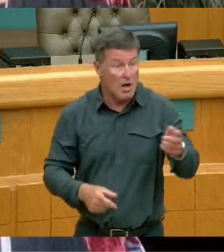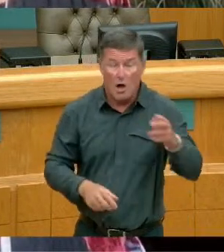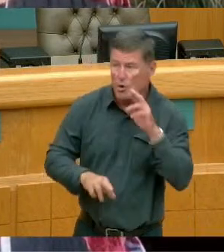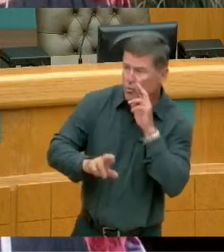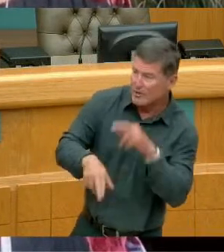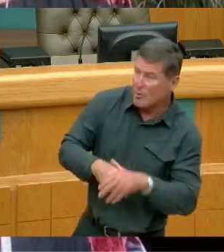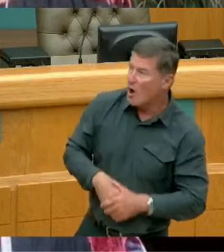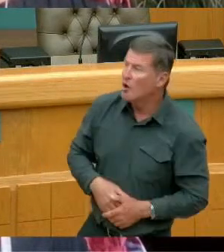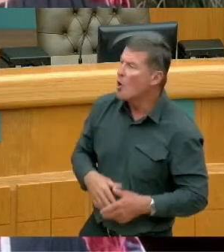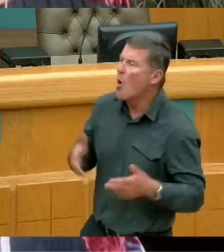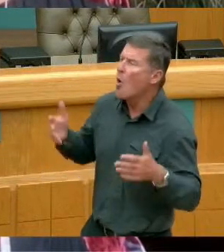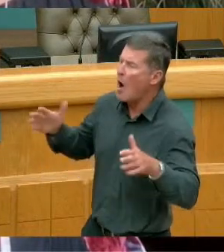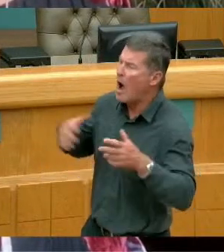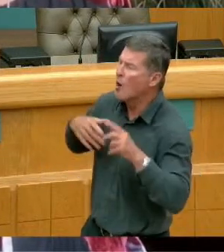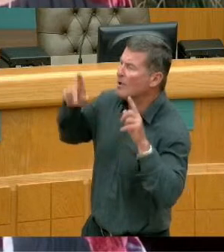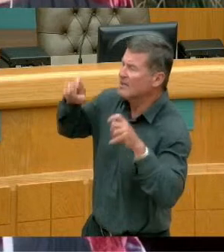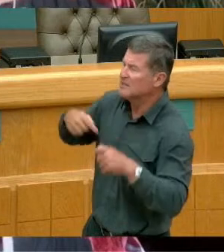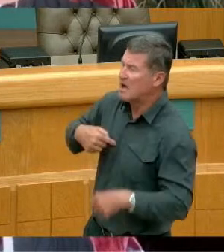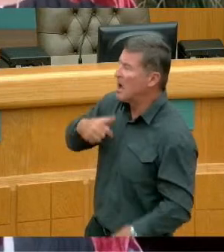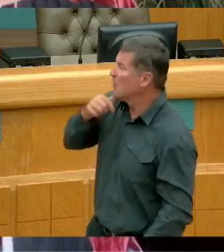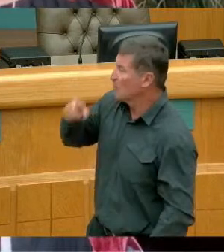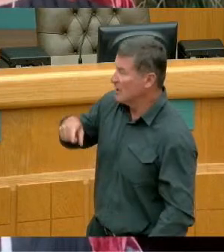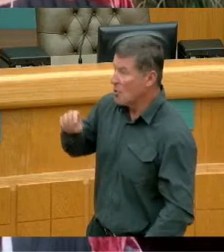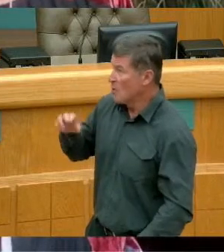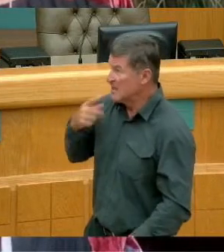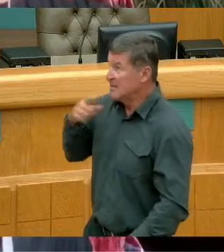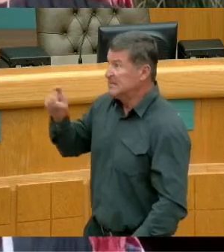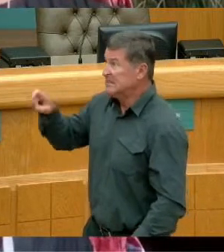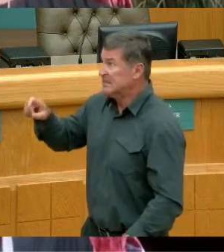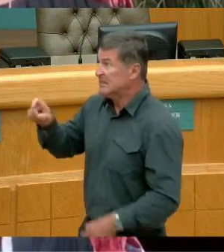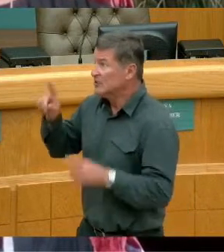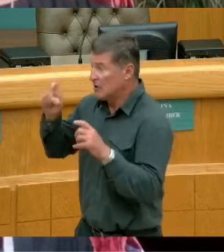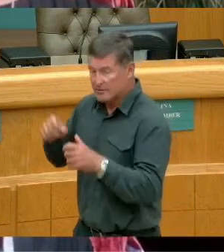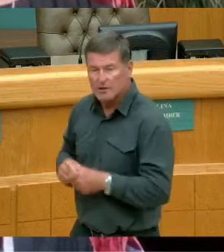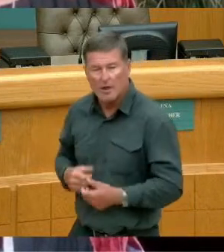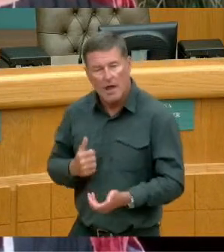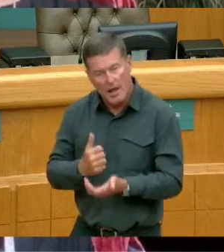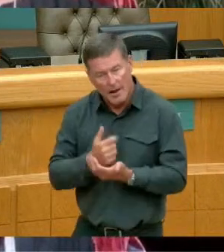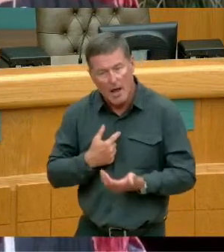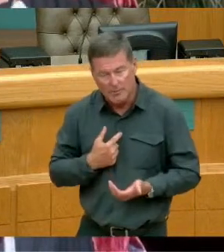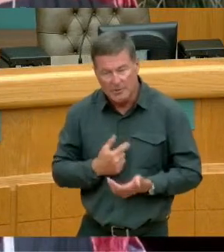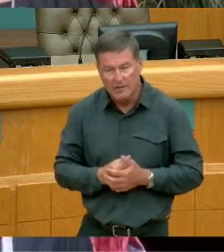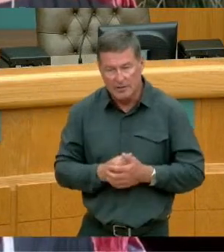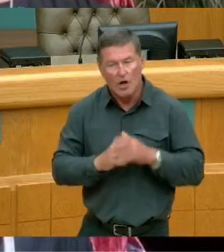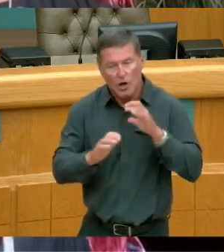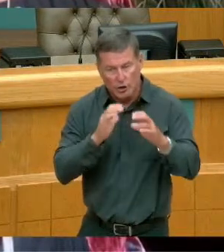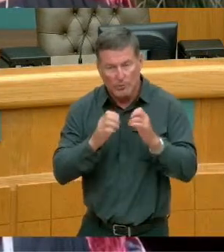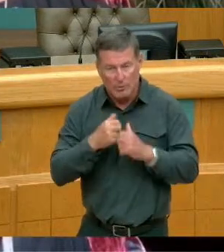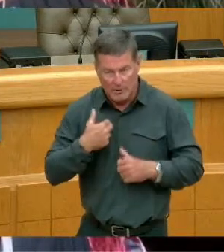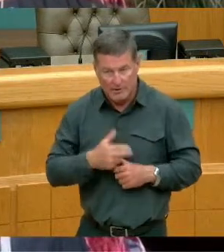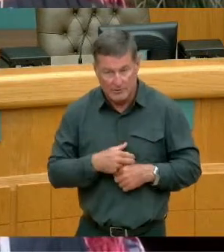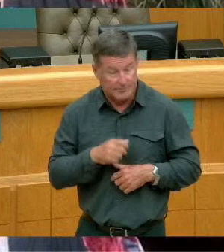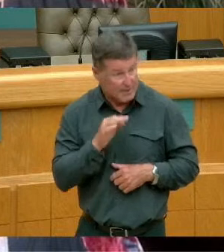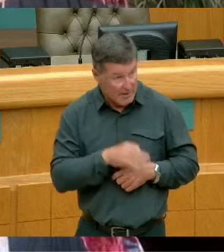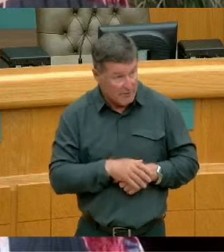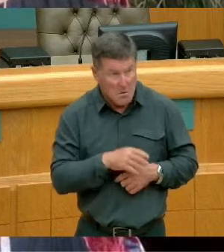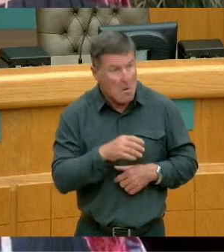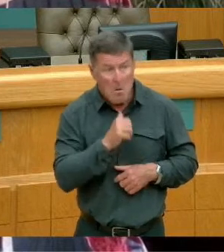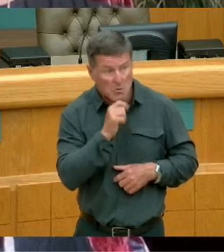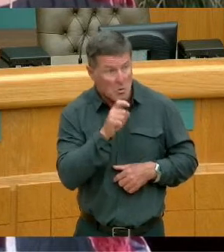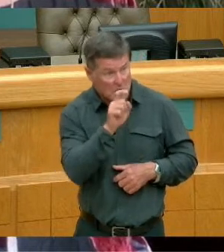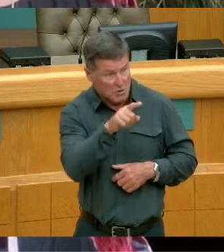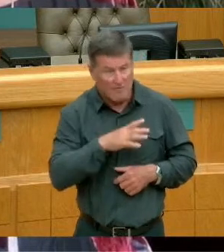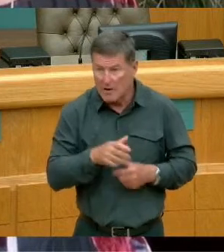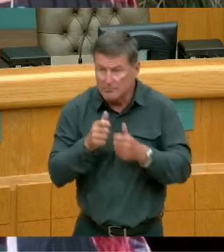gotten tested somewhere else and I don't need to get tested. That helps us to actually get more people in, so that way we can get as many people